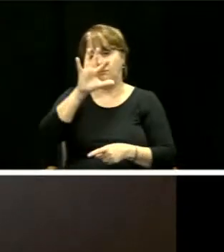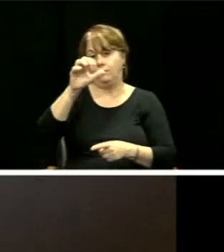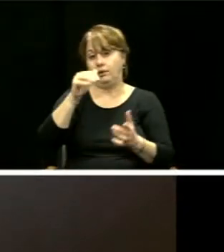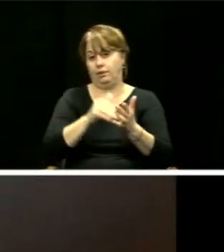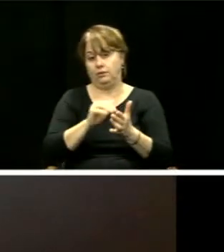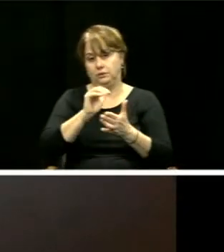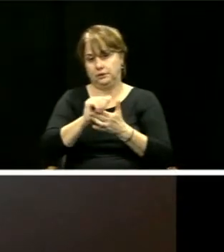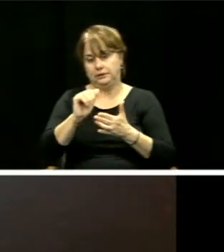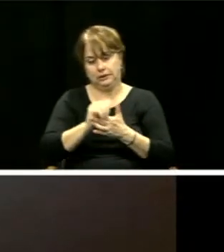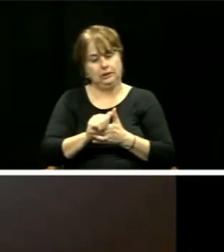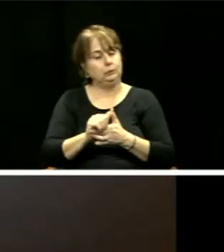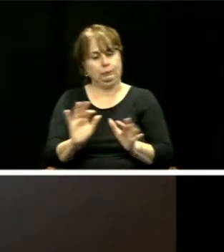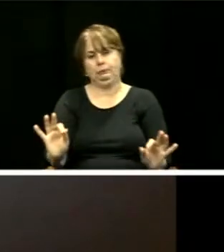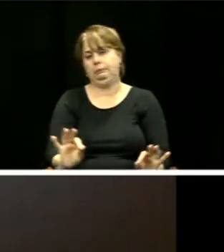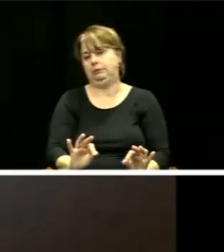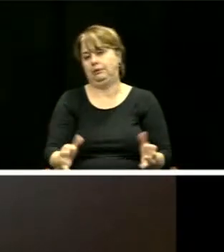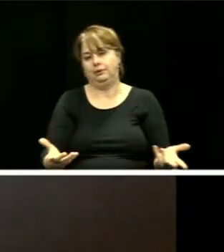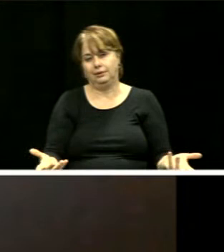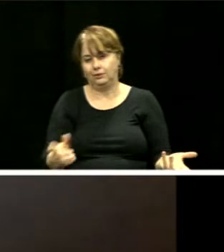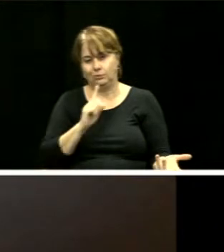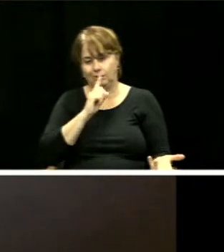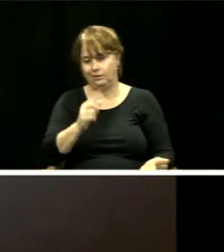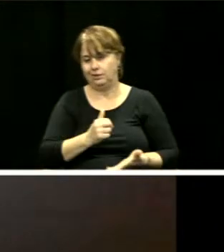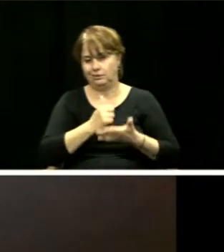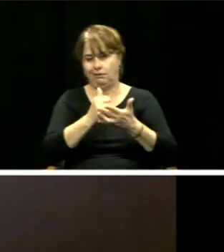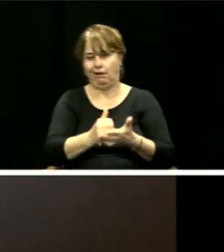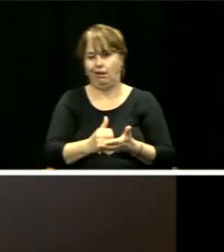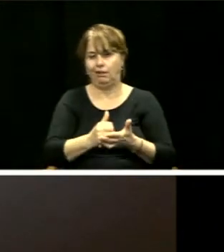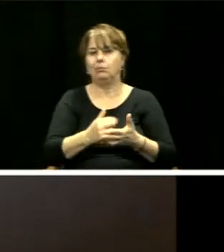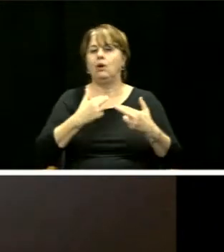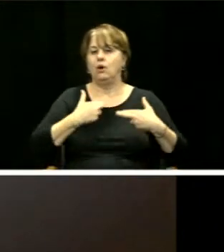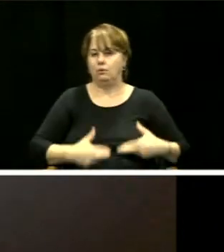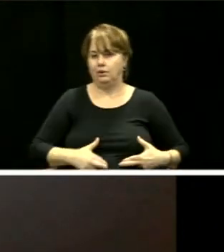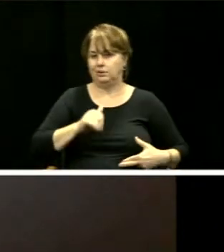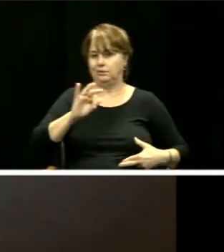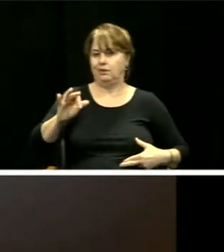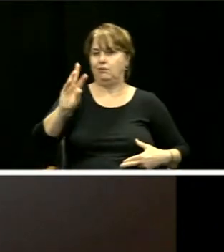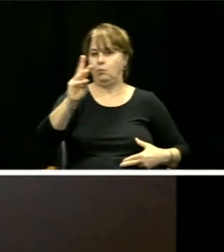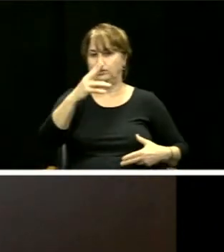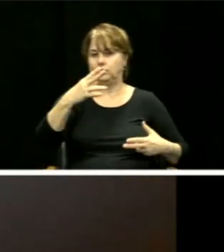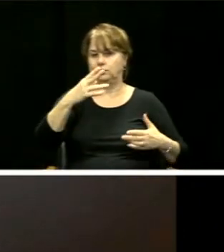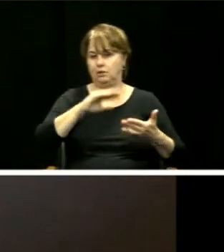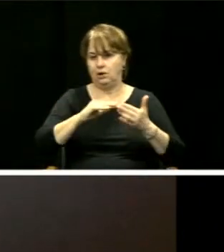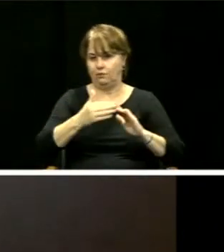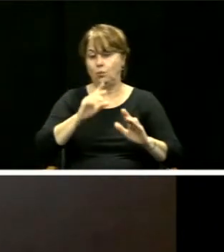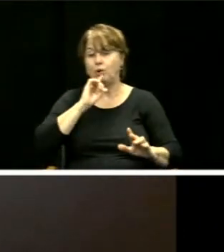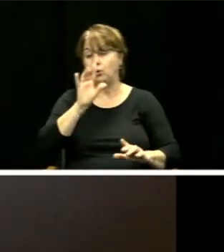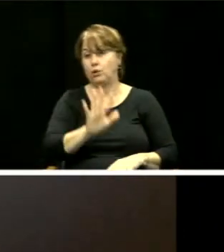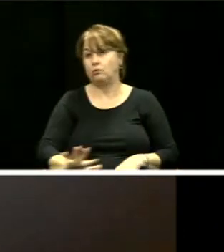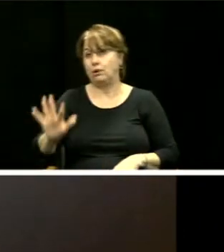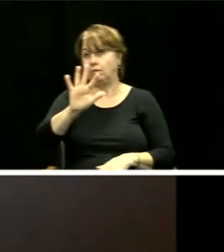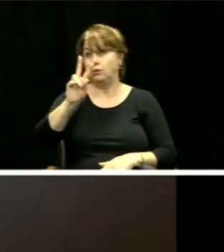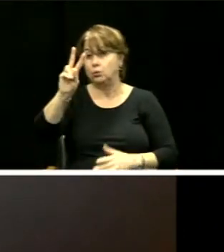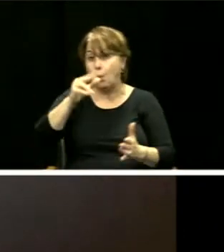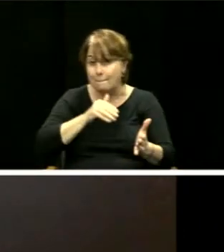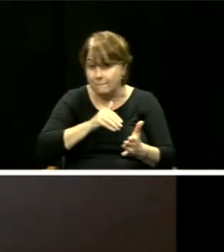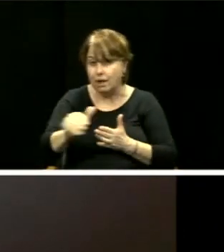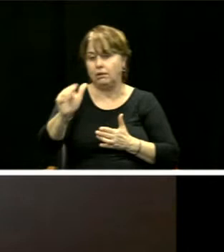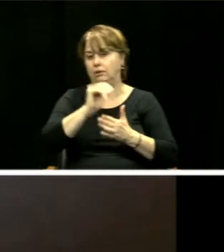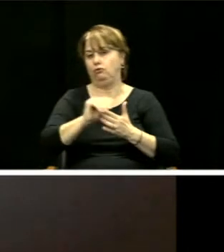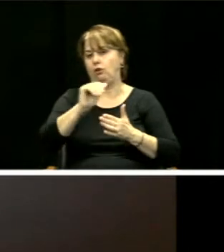$500,000 does nothing for the residents of West Hartford when you're looking at roughly $200 million in improvements in these